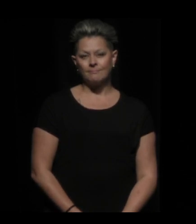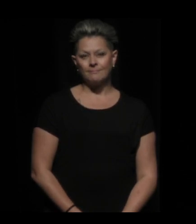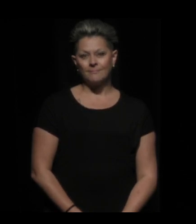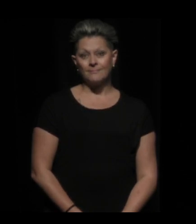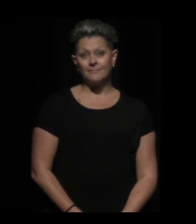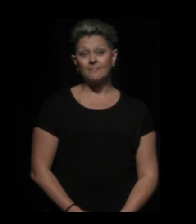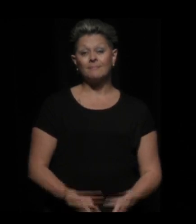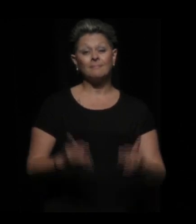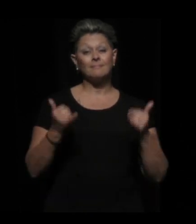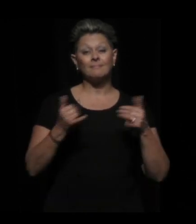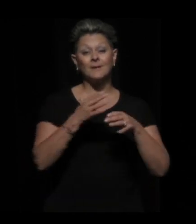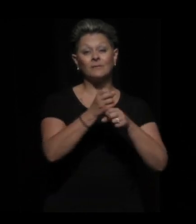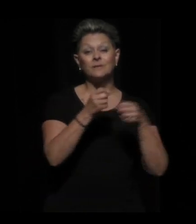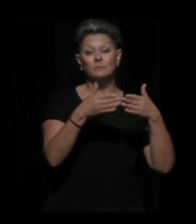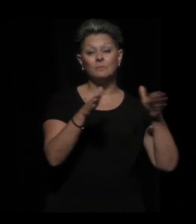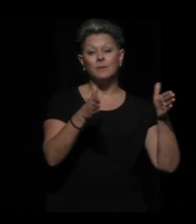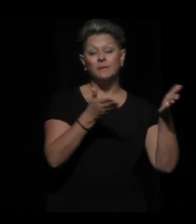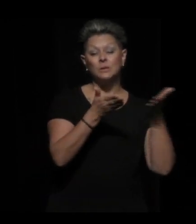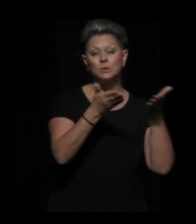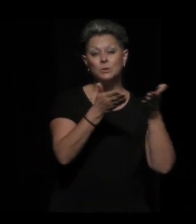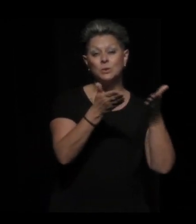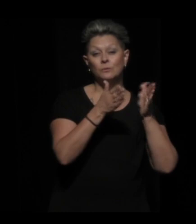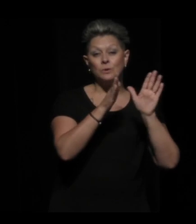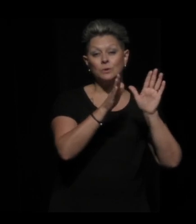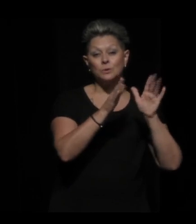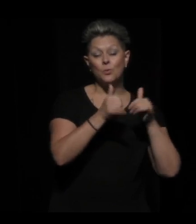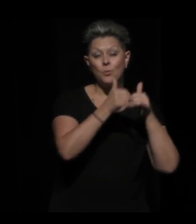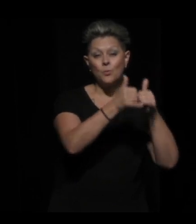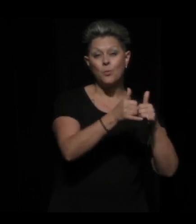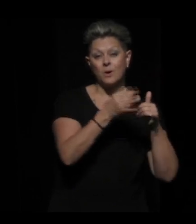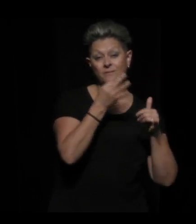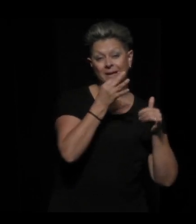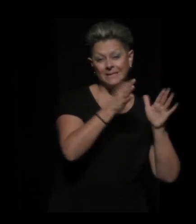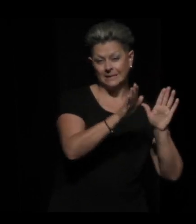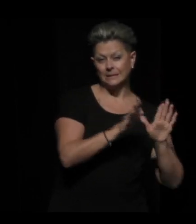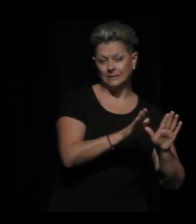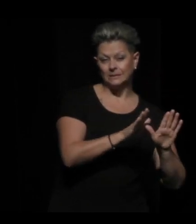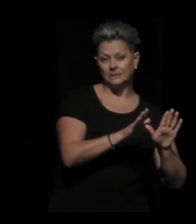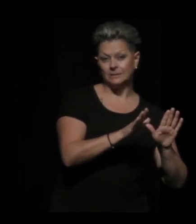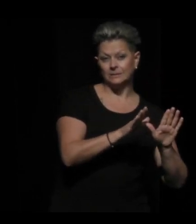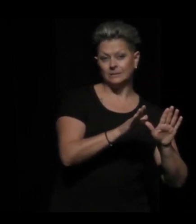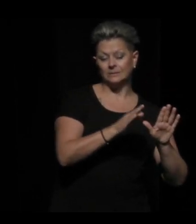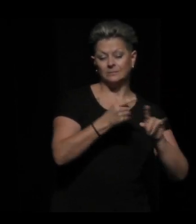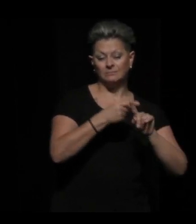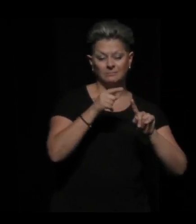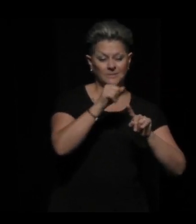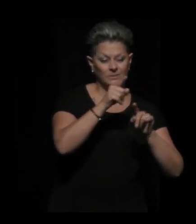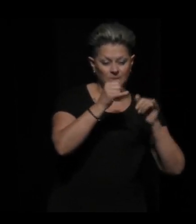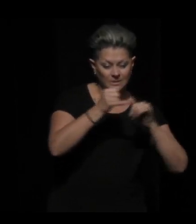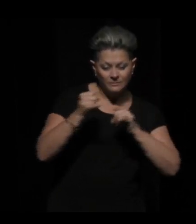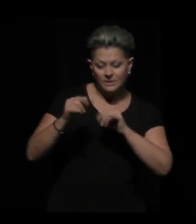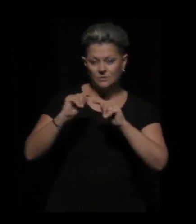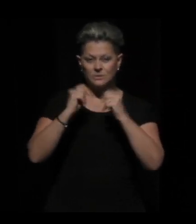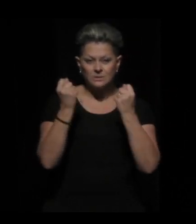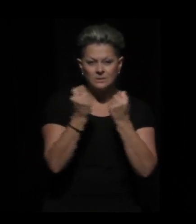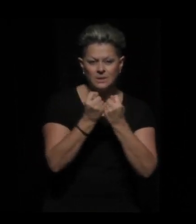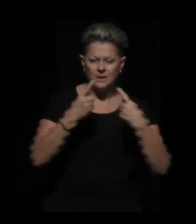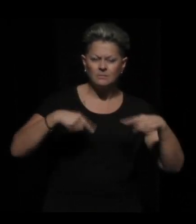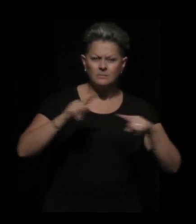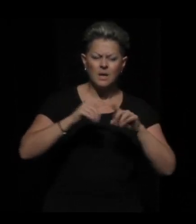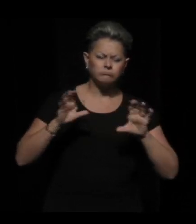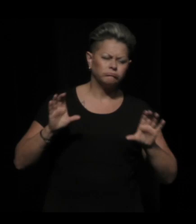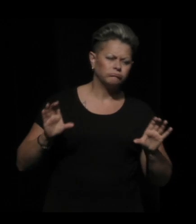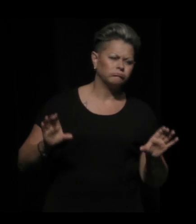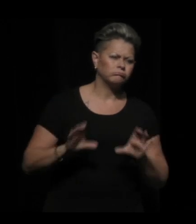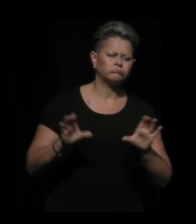To receive the Public Service Award of Excellence, presented to individuals and teams who, through exceptional work performance,